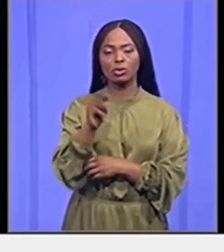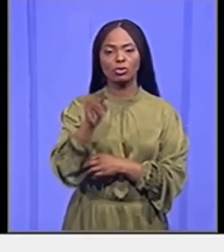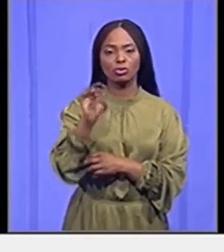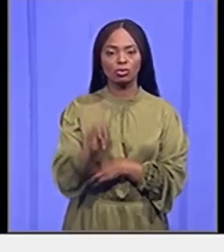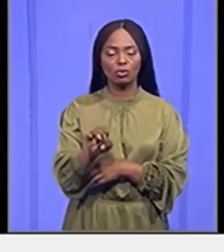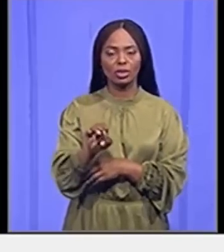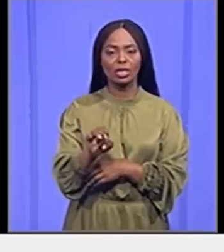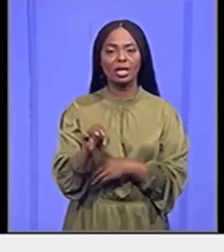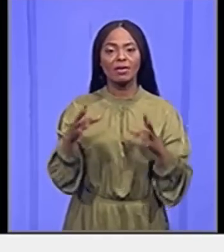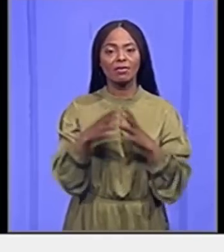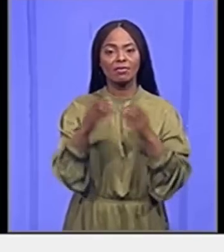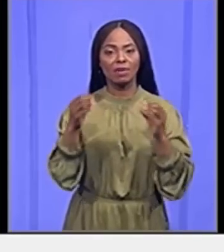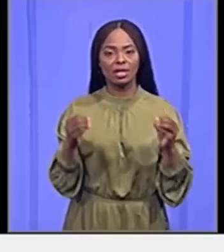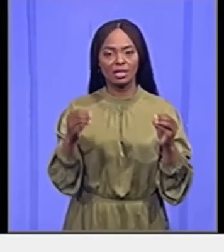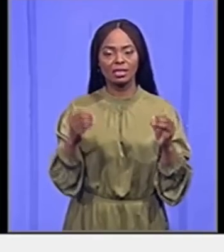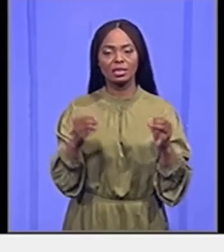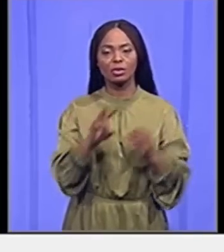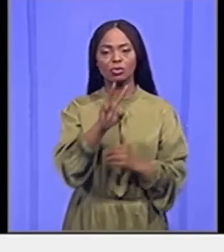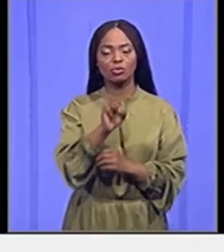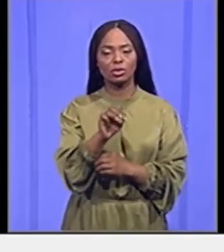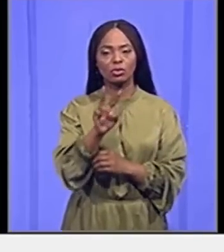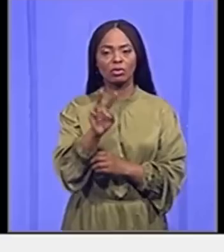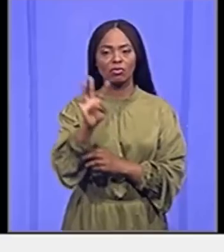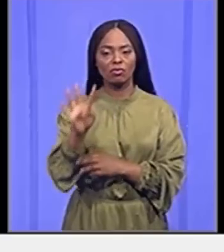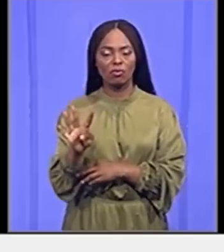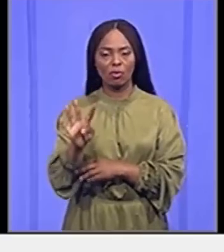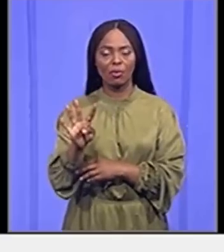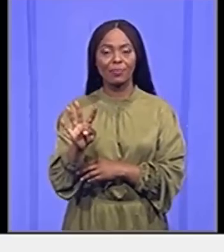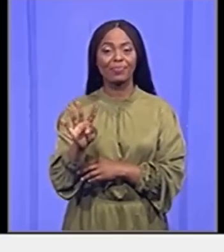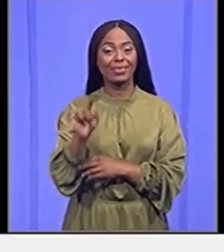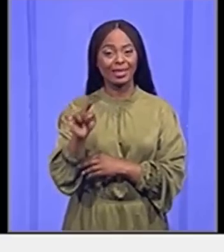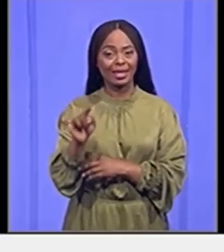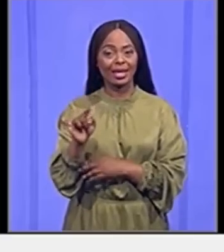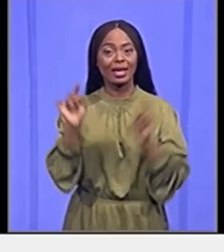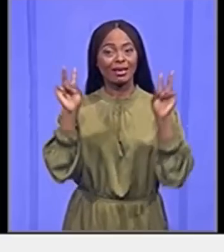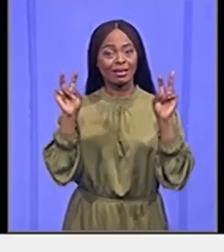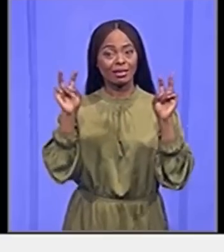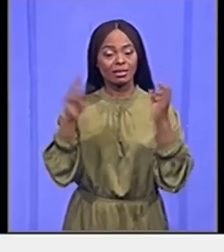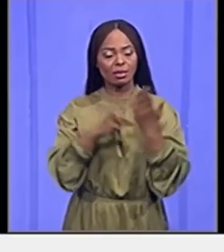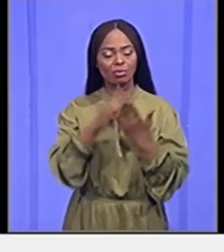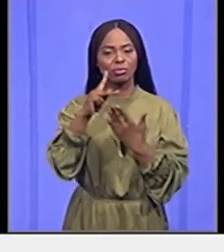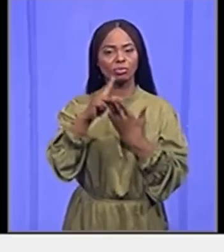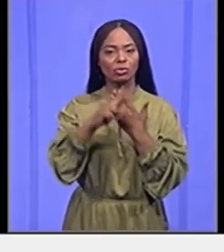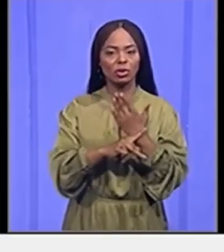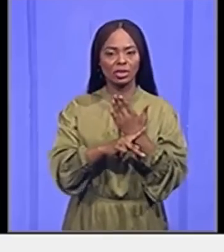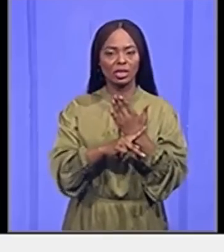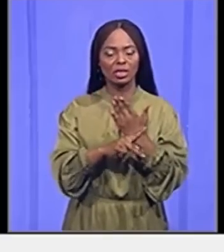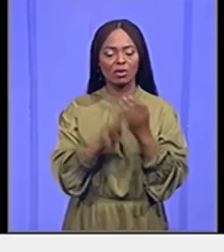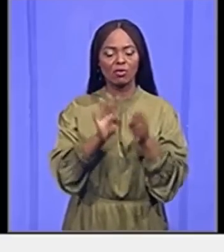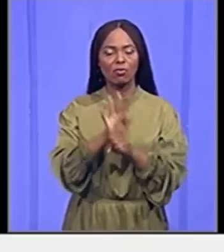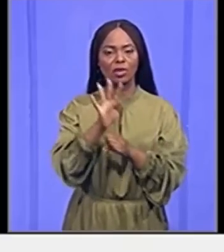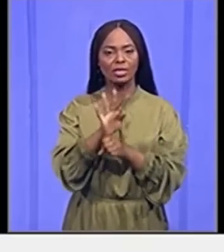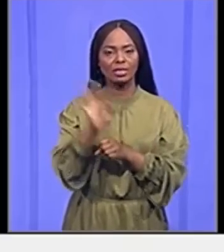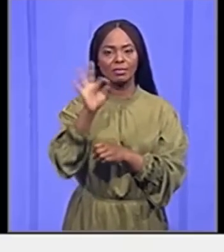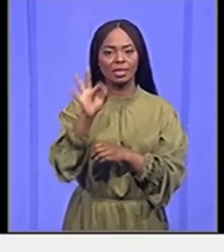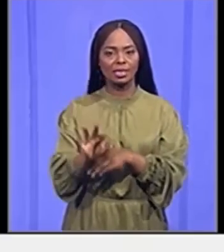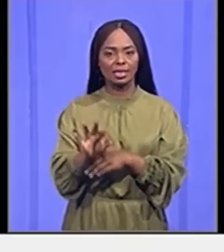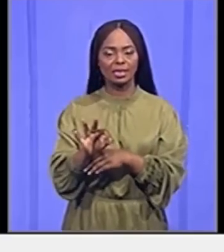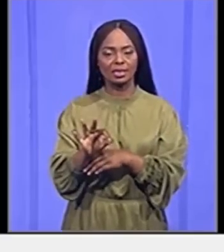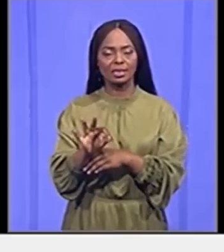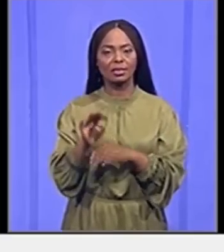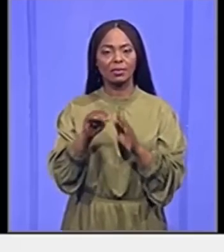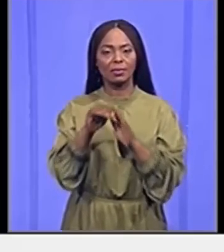be completed in 2024, and that thing has been at 14%